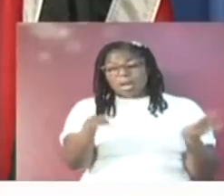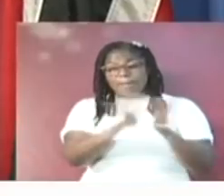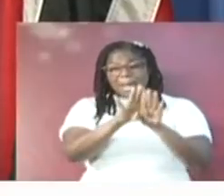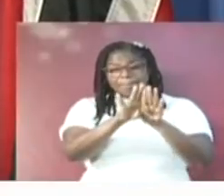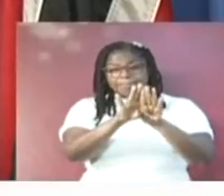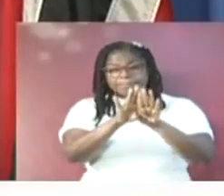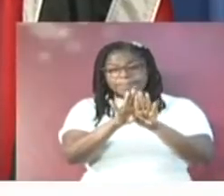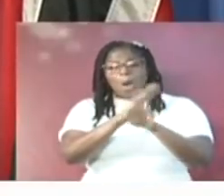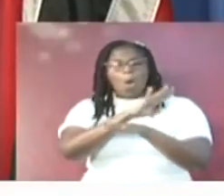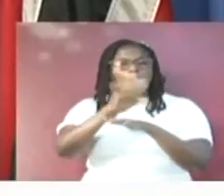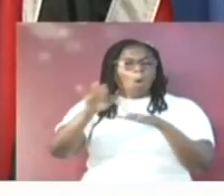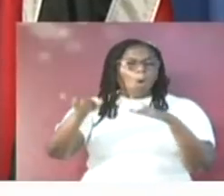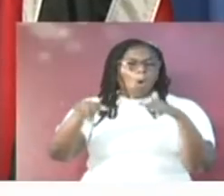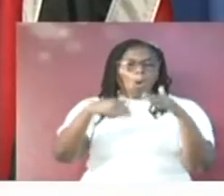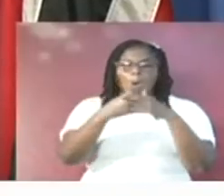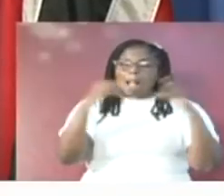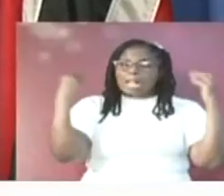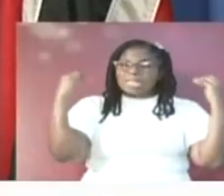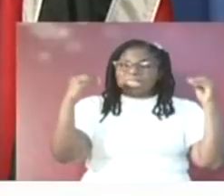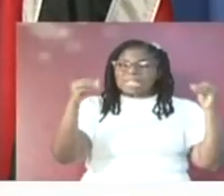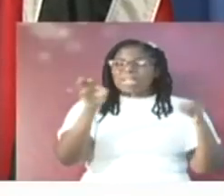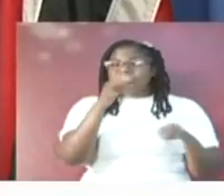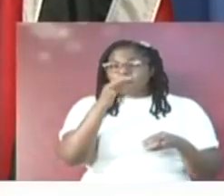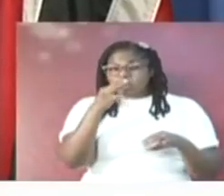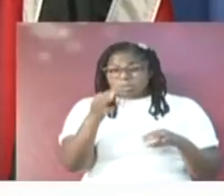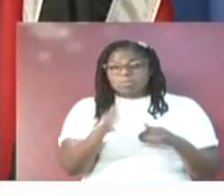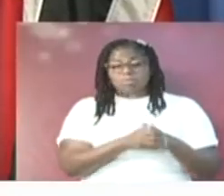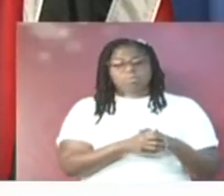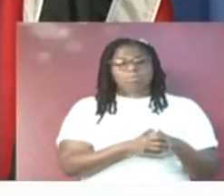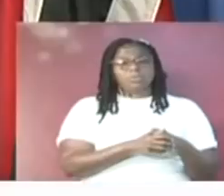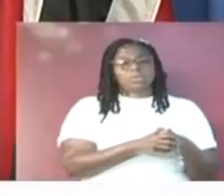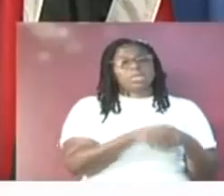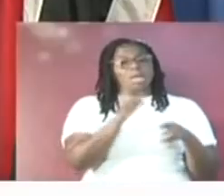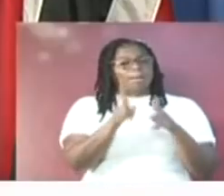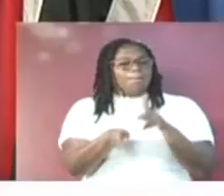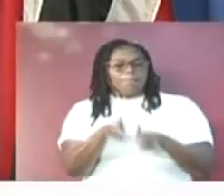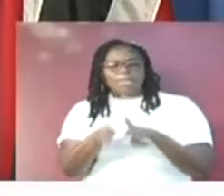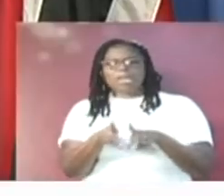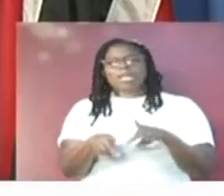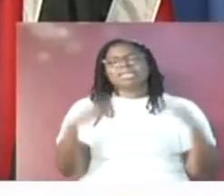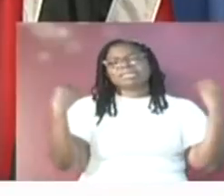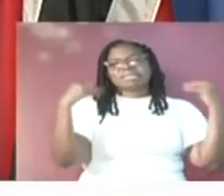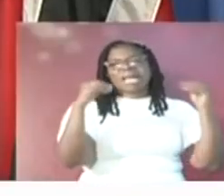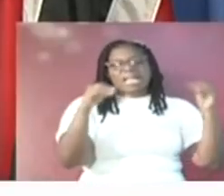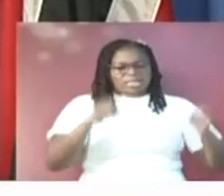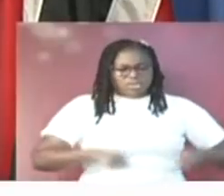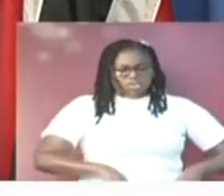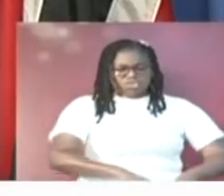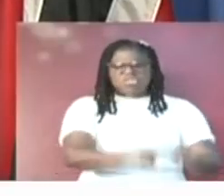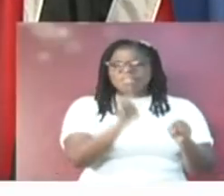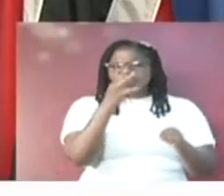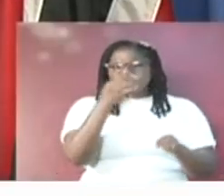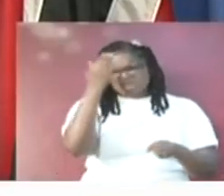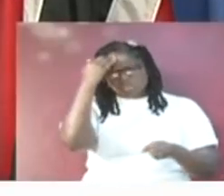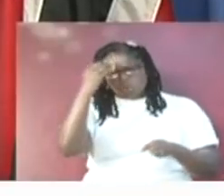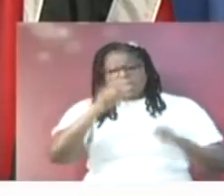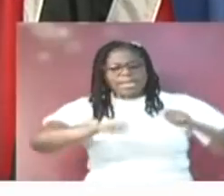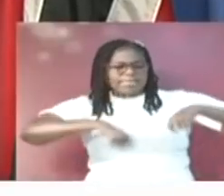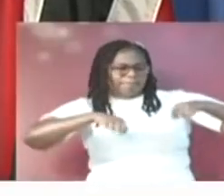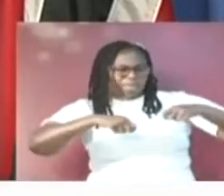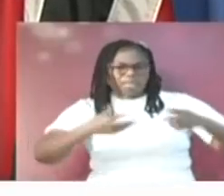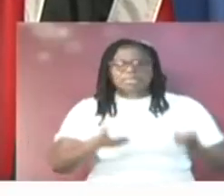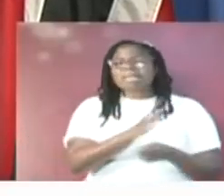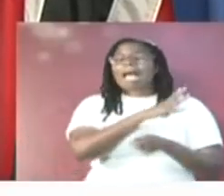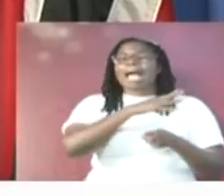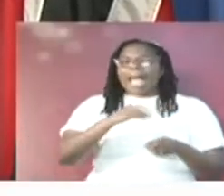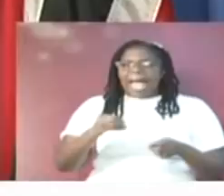discontinued, and that includes itinerant, or what you call street food selling. All.